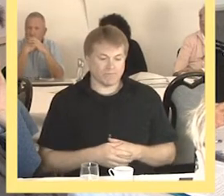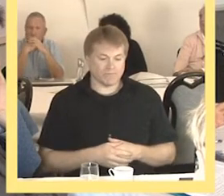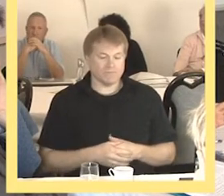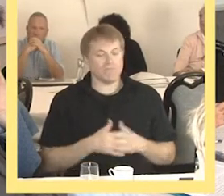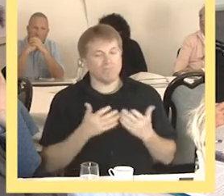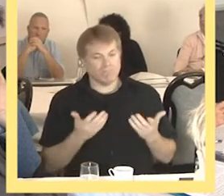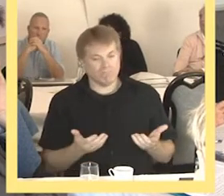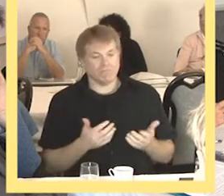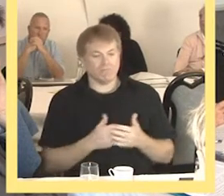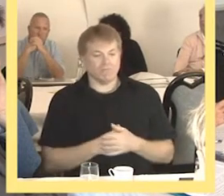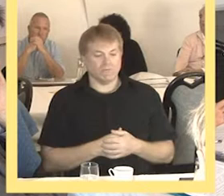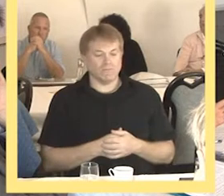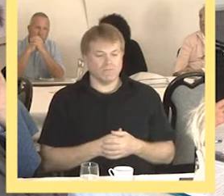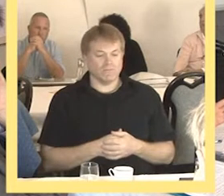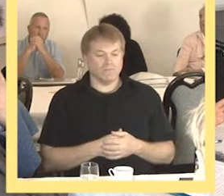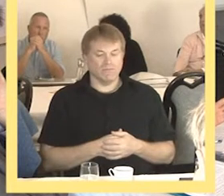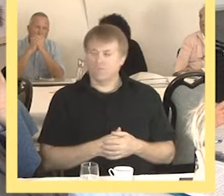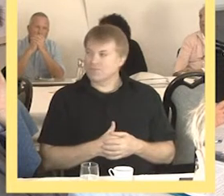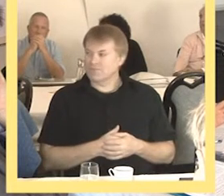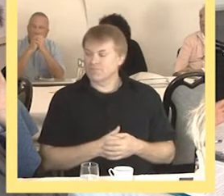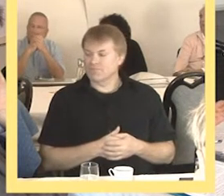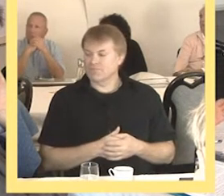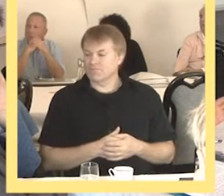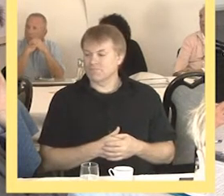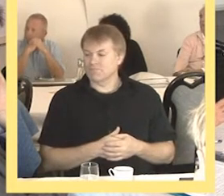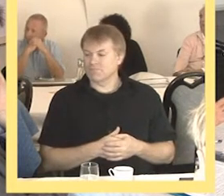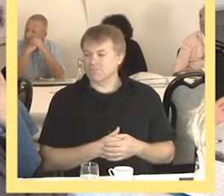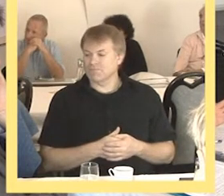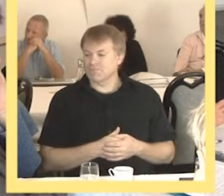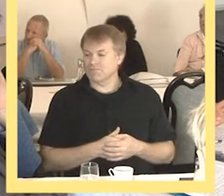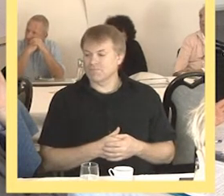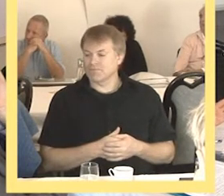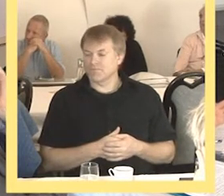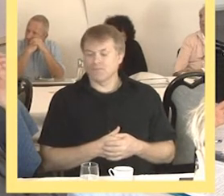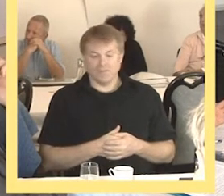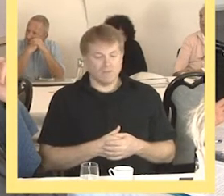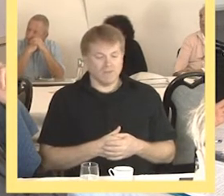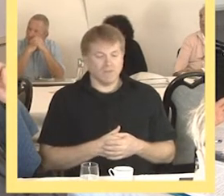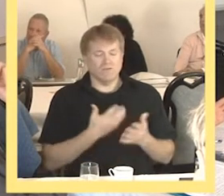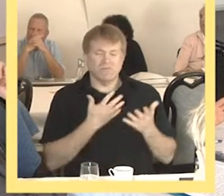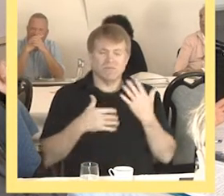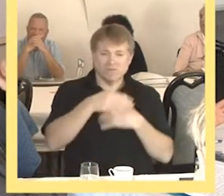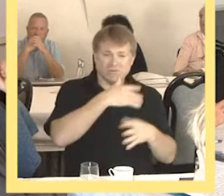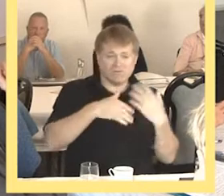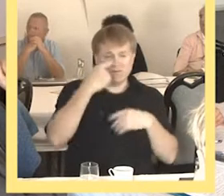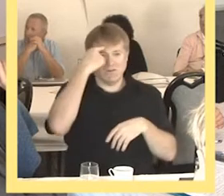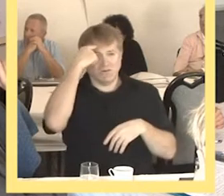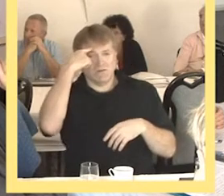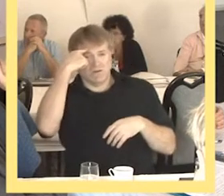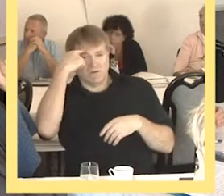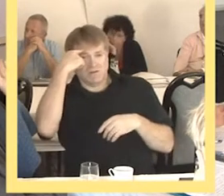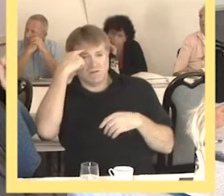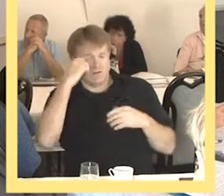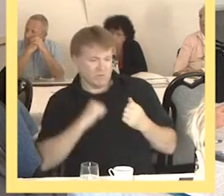the best way of building, having good psychosocial support is to